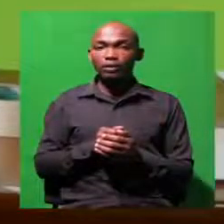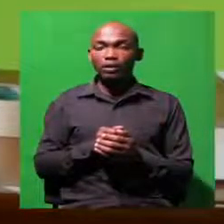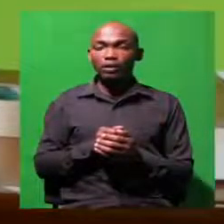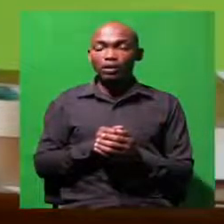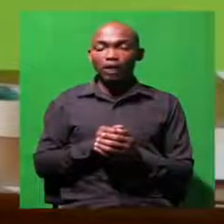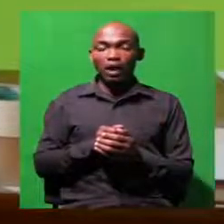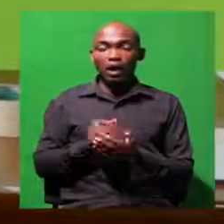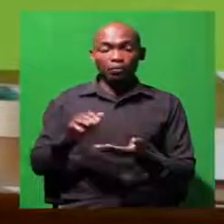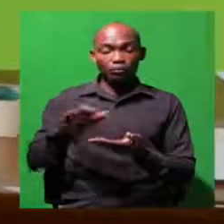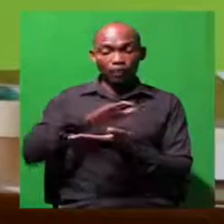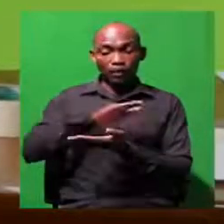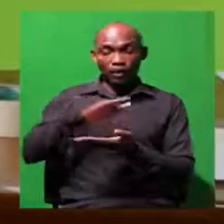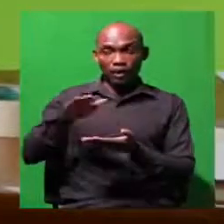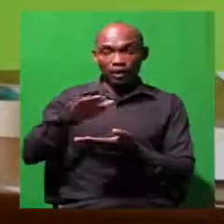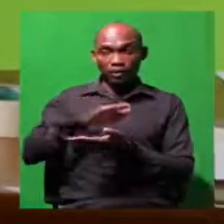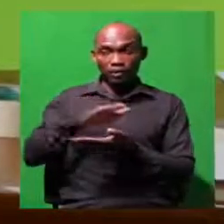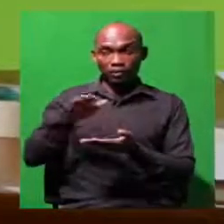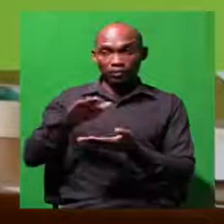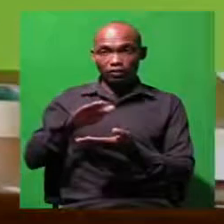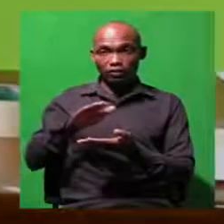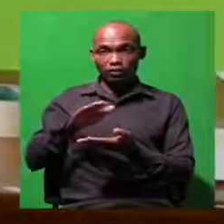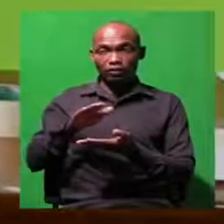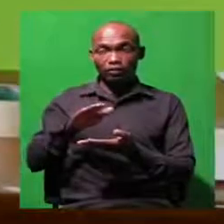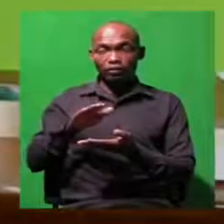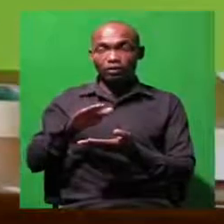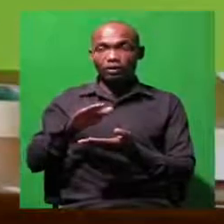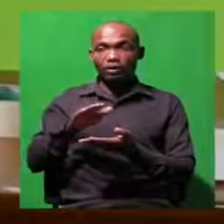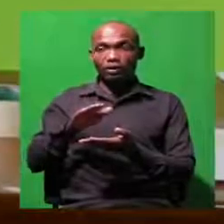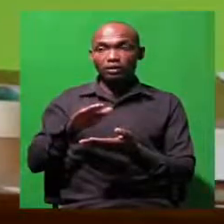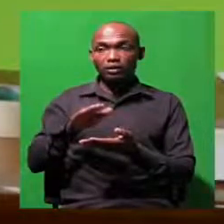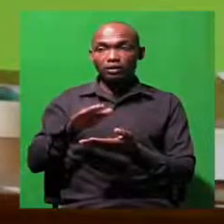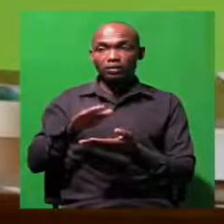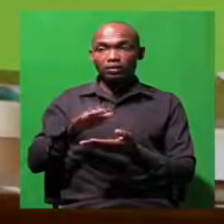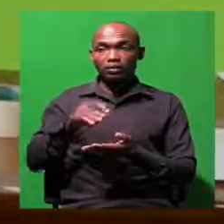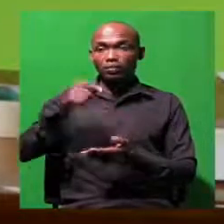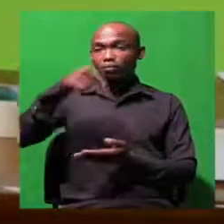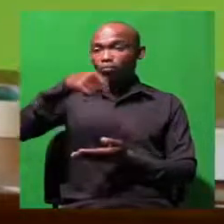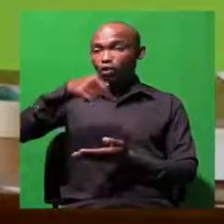the spot here from the pot.